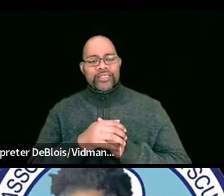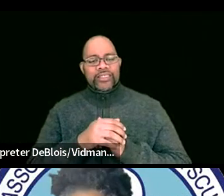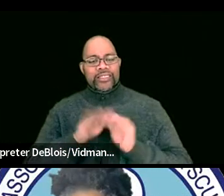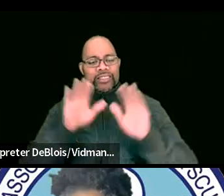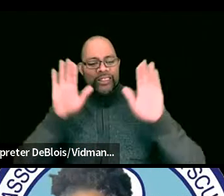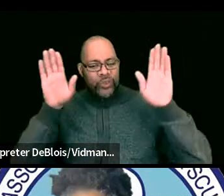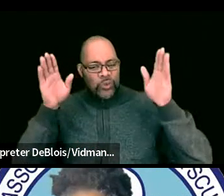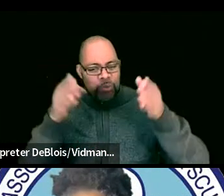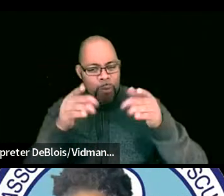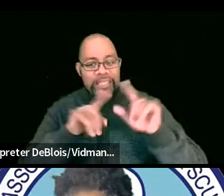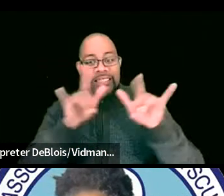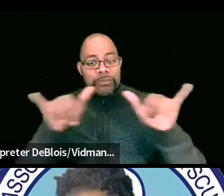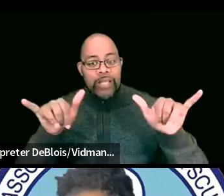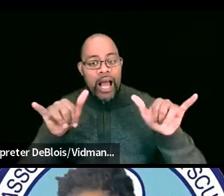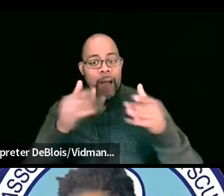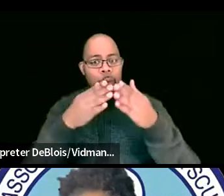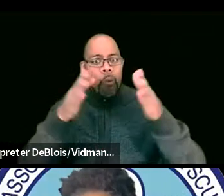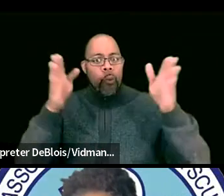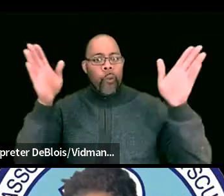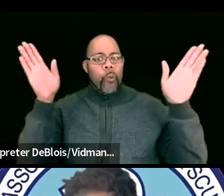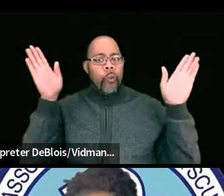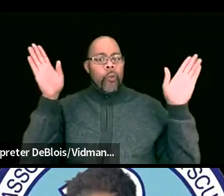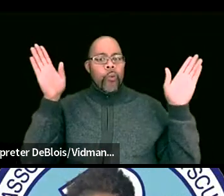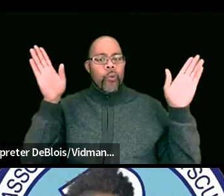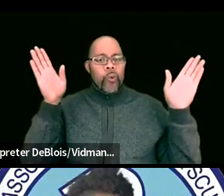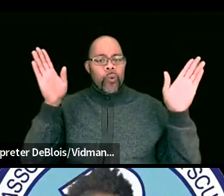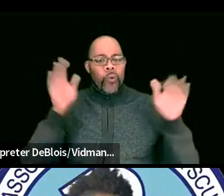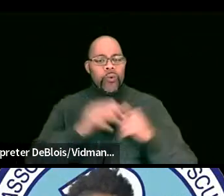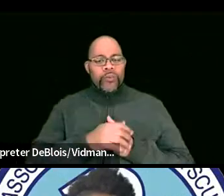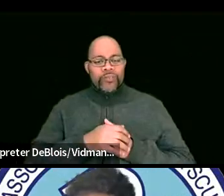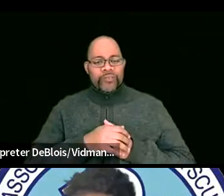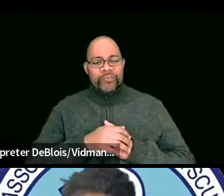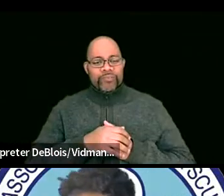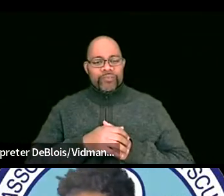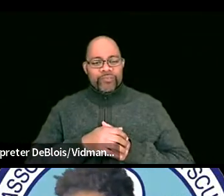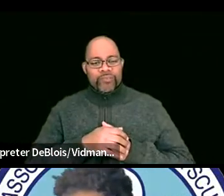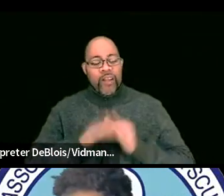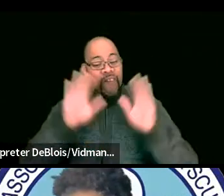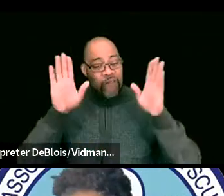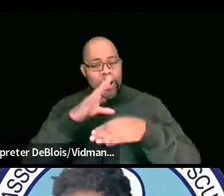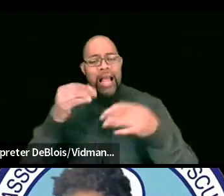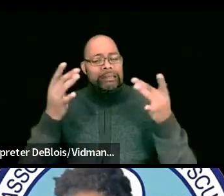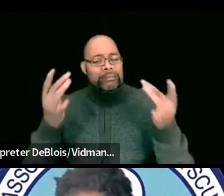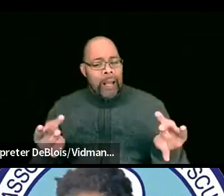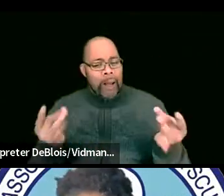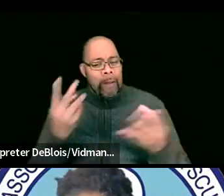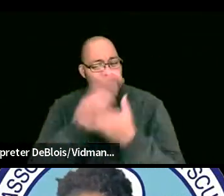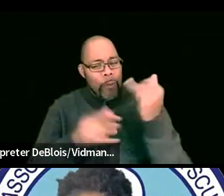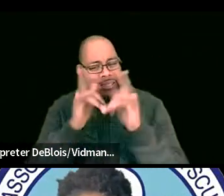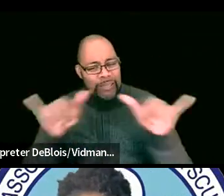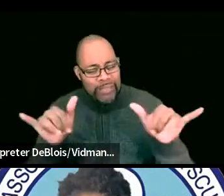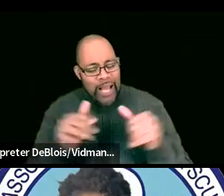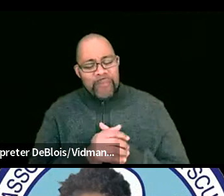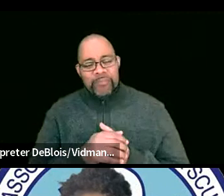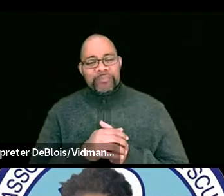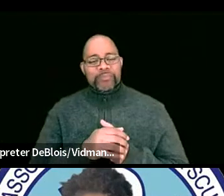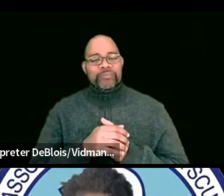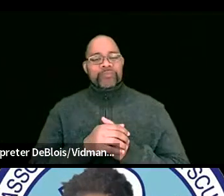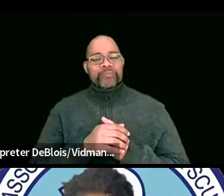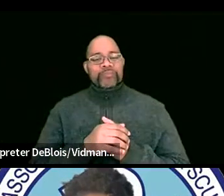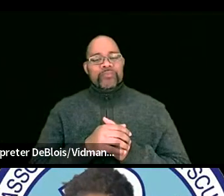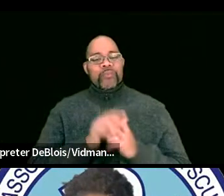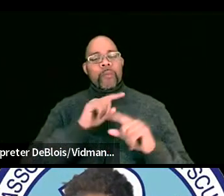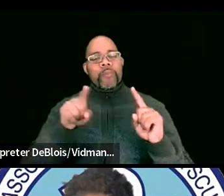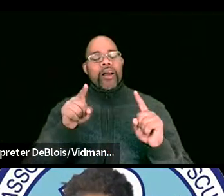but also at the same time zone out, which is sort of good at that.